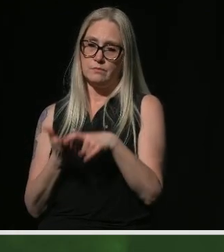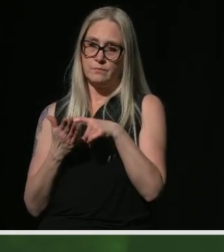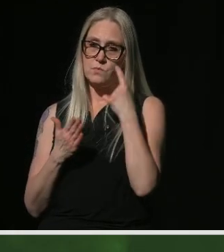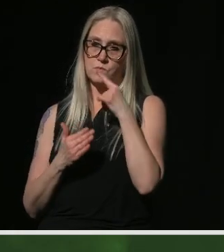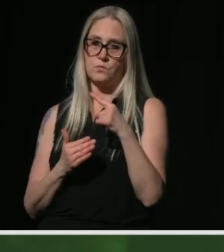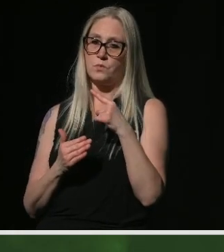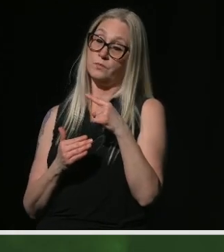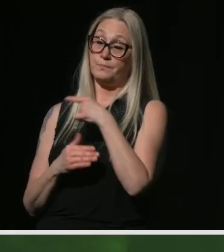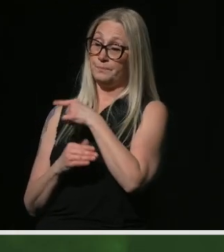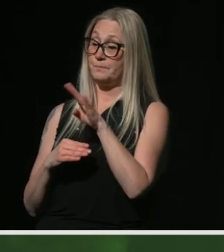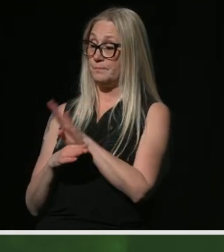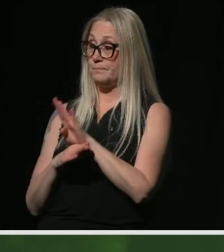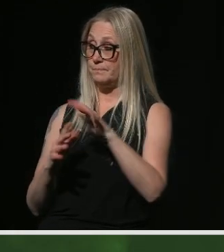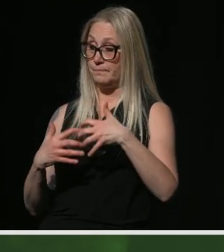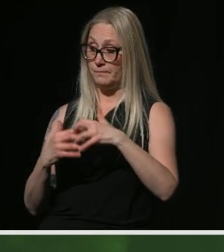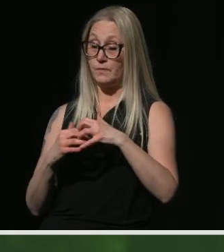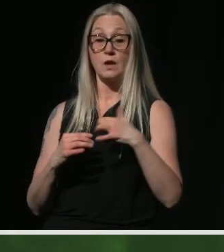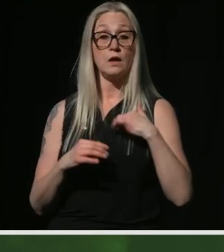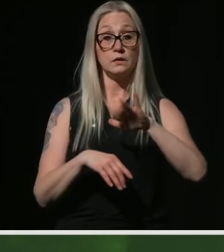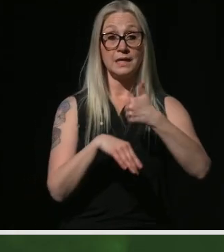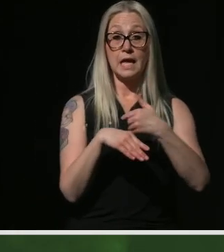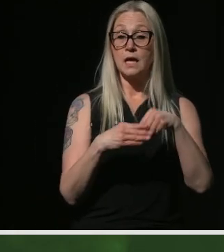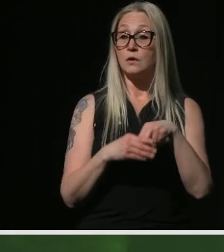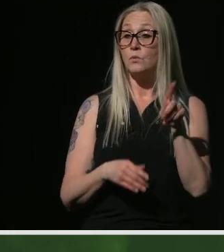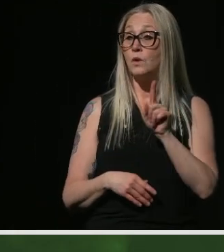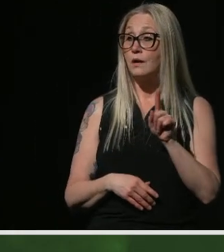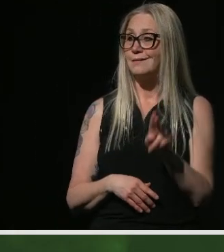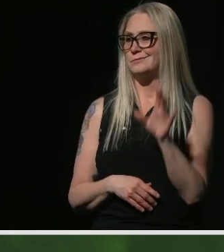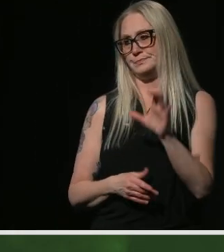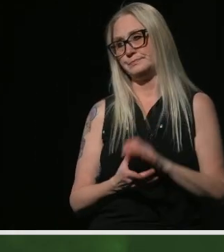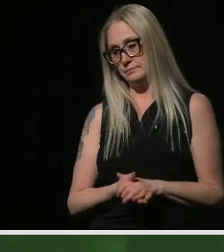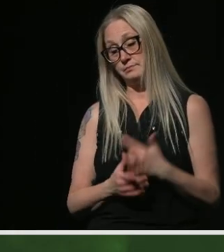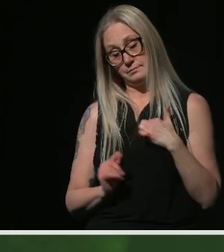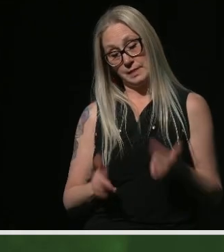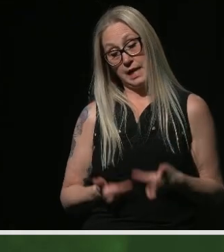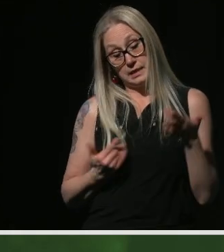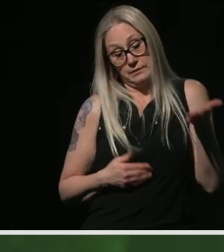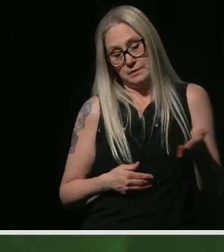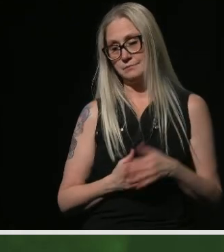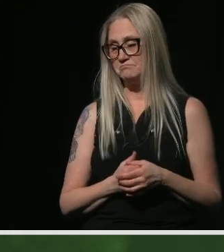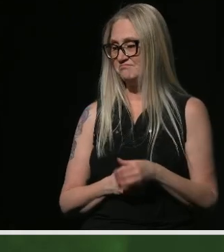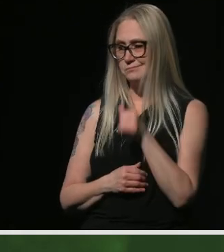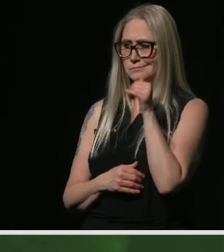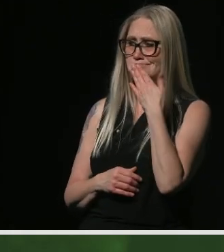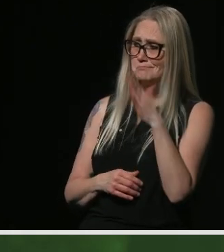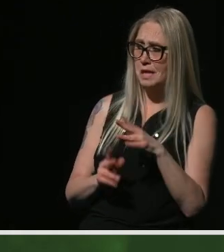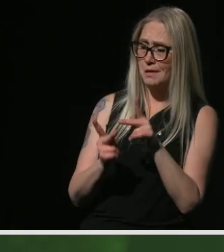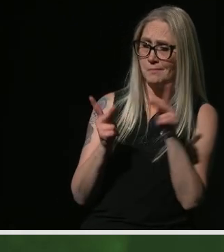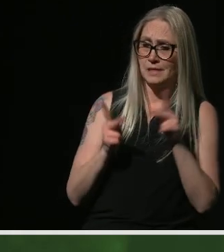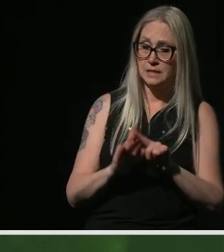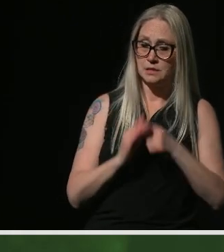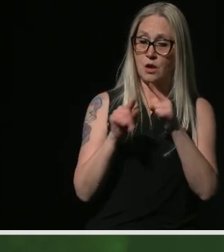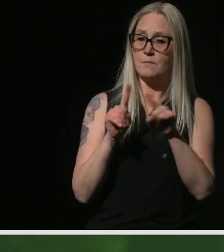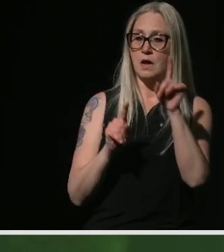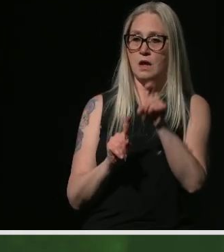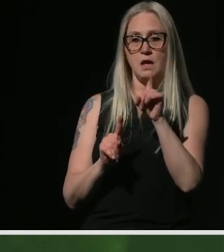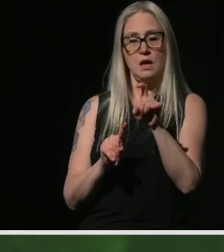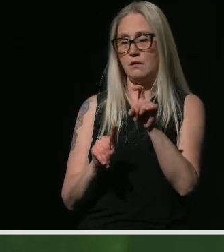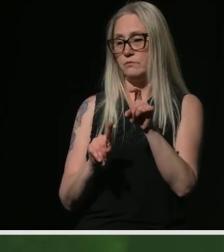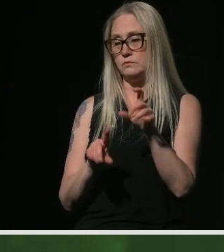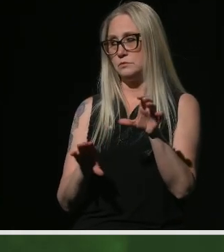We have started this company in New York City. That's because I live there, and frankly, it's not a bad place to start. But we need to grow it somewhere